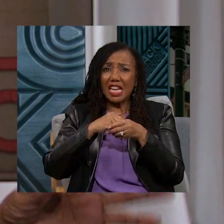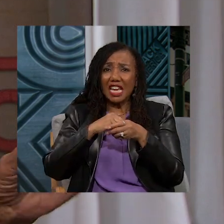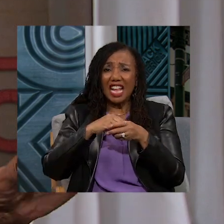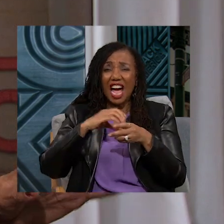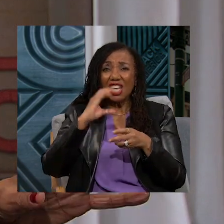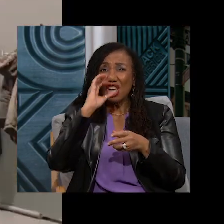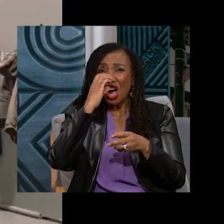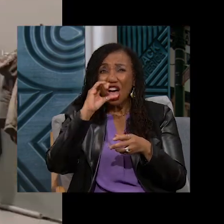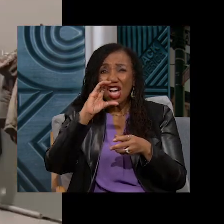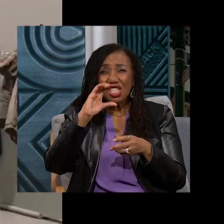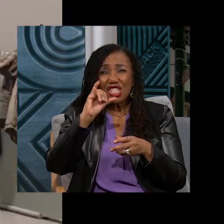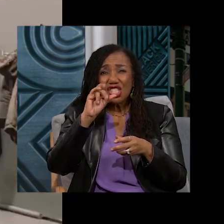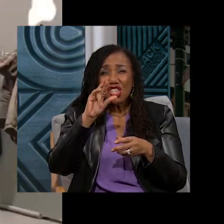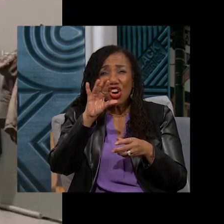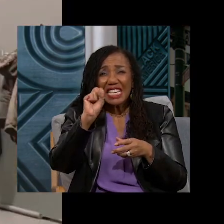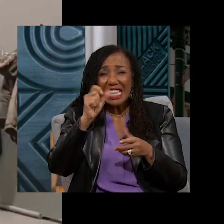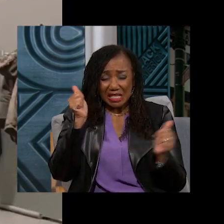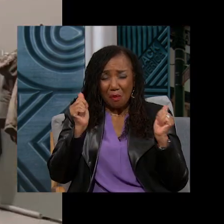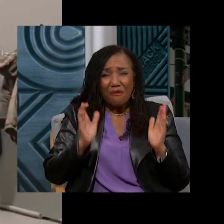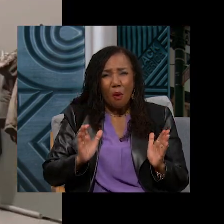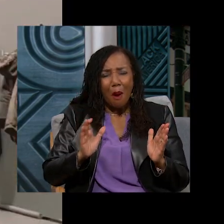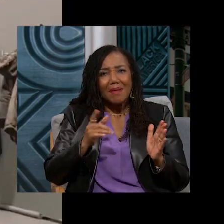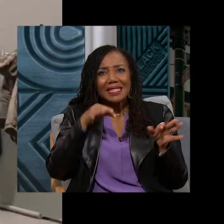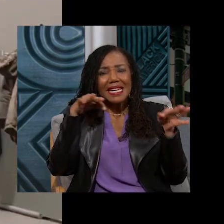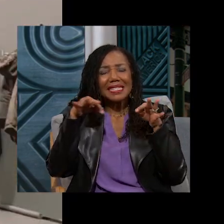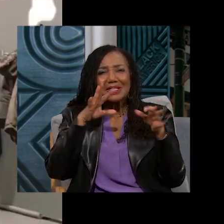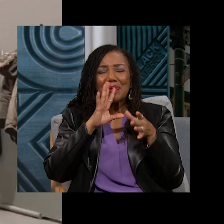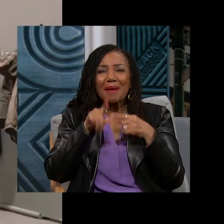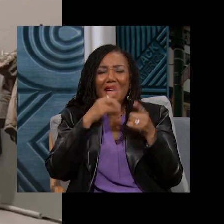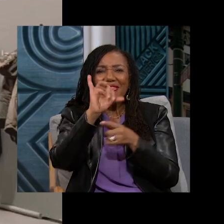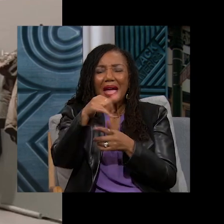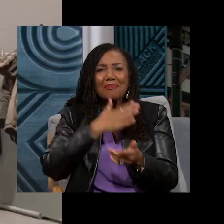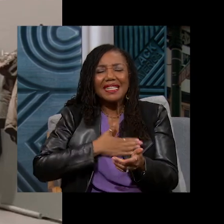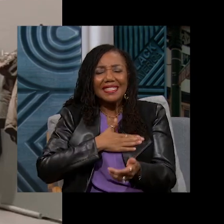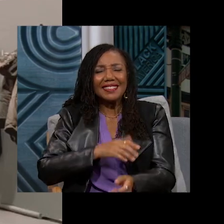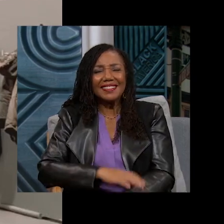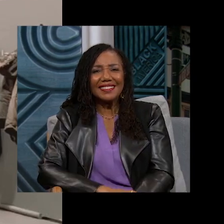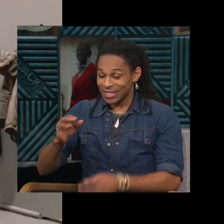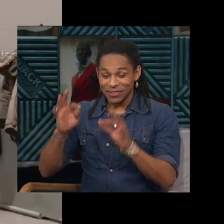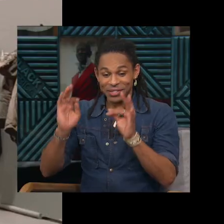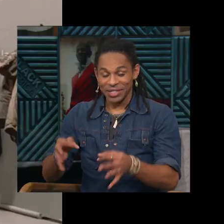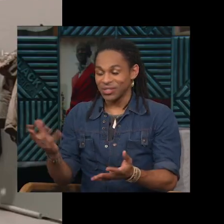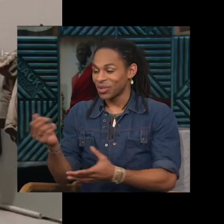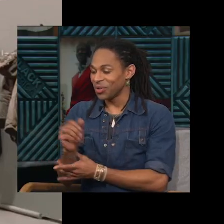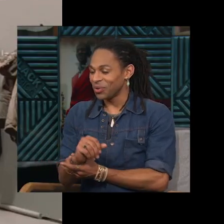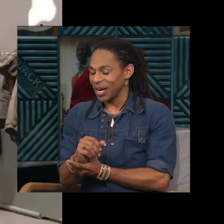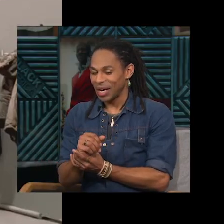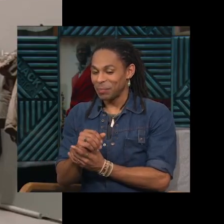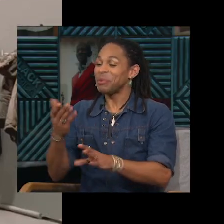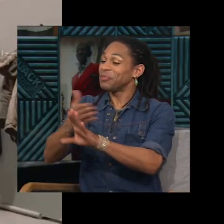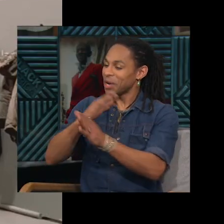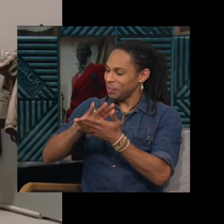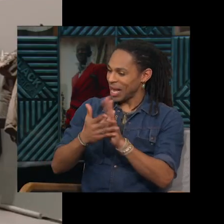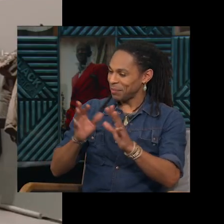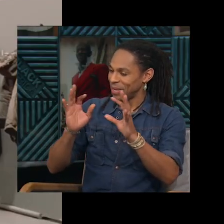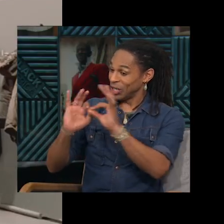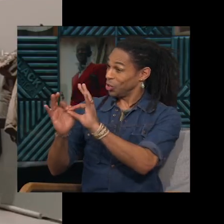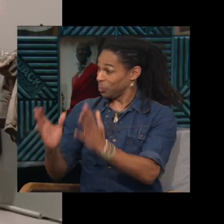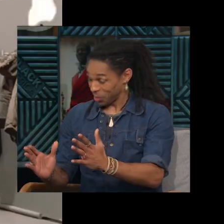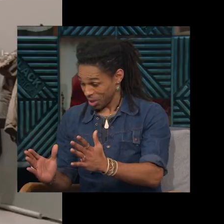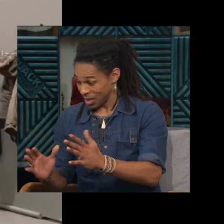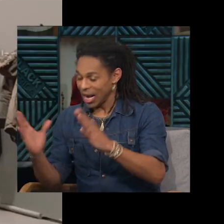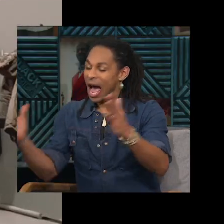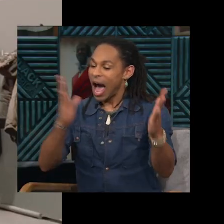circus as a performer. Is that? Talk to us about that experience. Yeah, definitely. So before I became